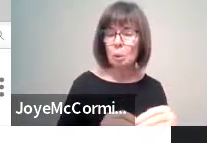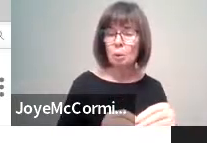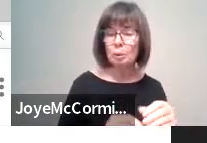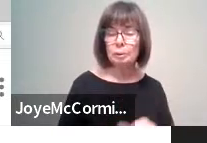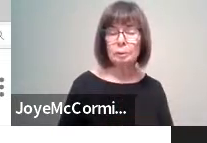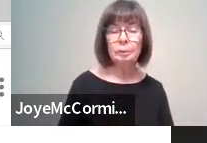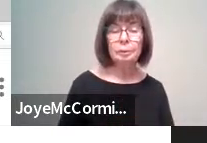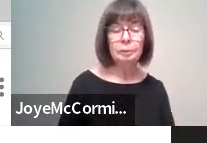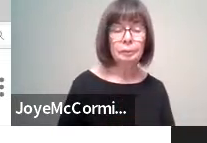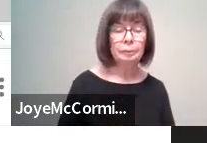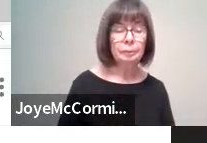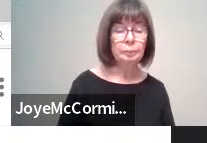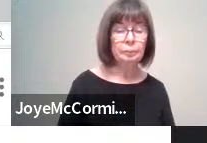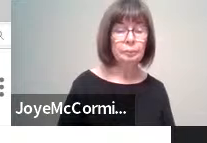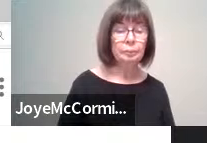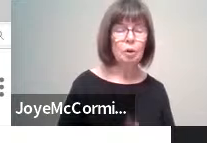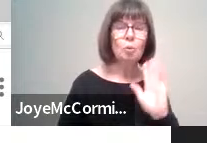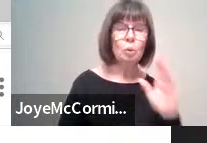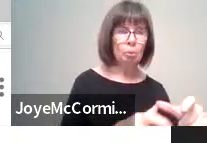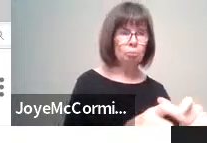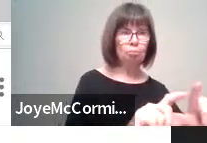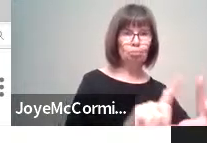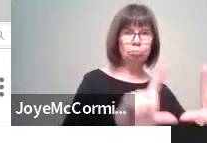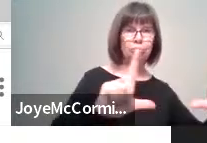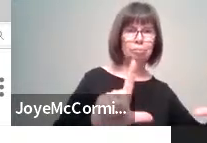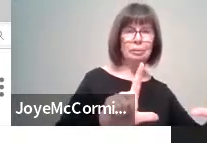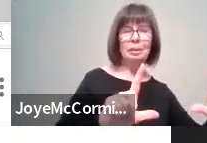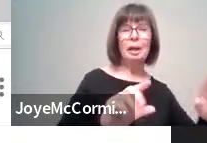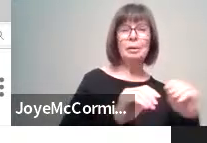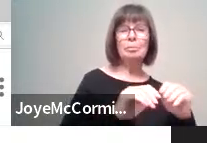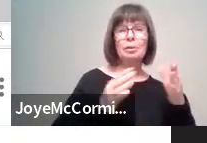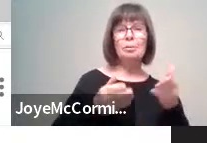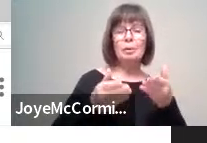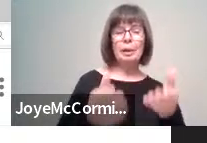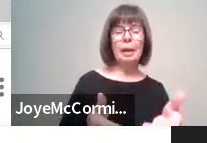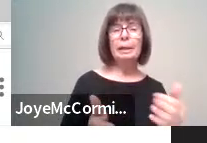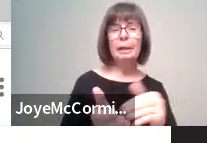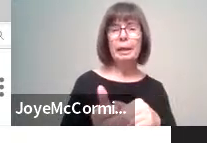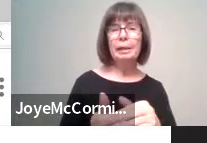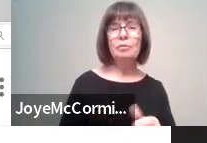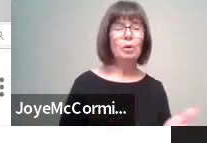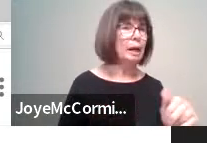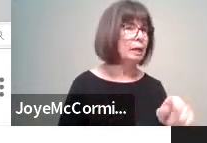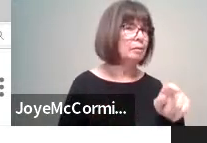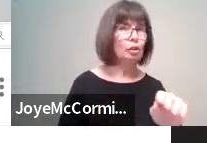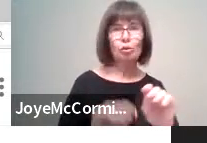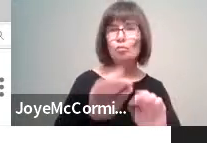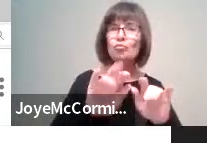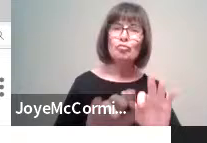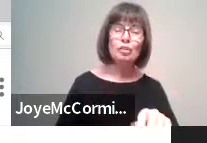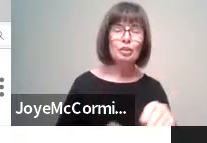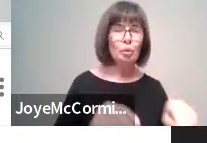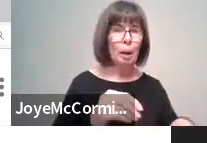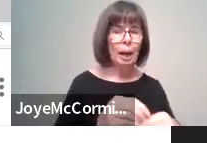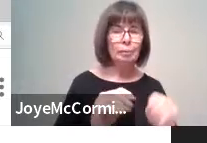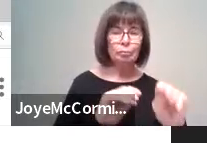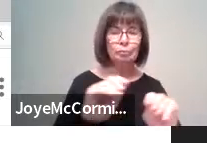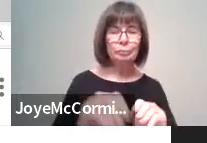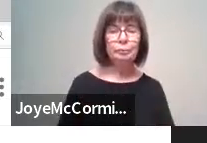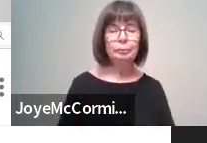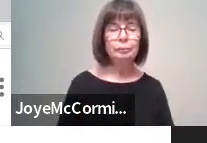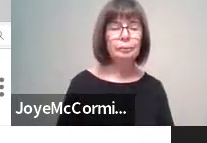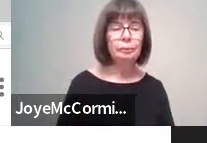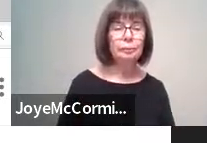thoughts on this? And we'll make these larger and more available. And again, feel free for any of you to add to this. Let me just